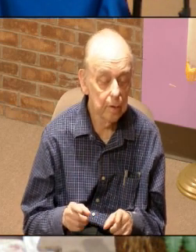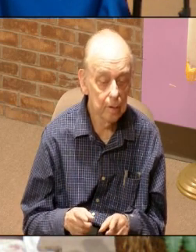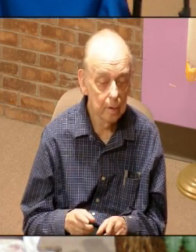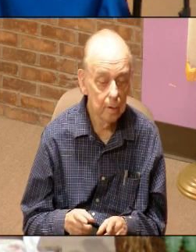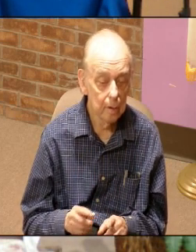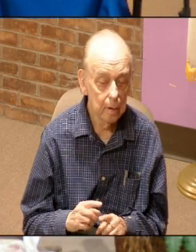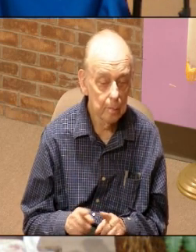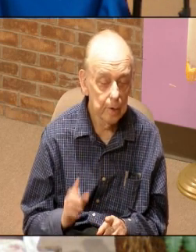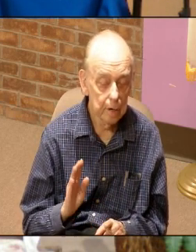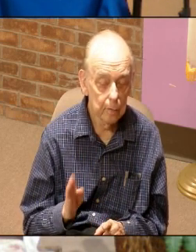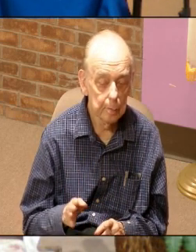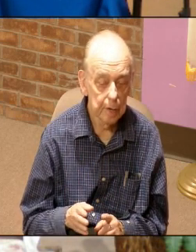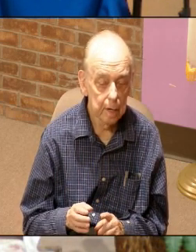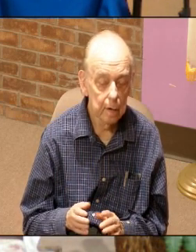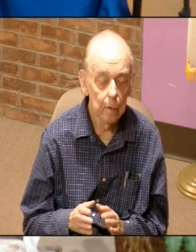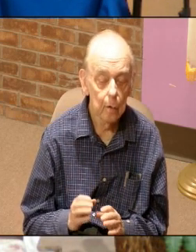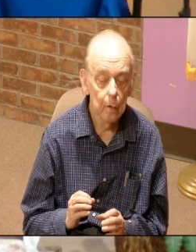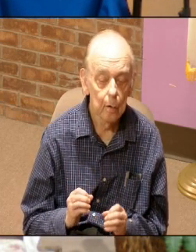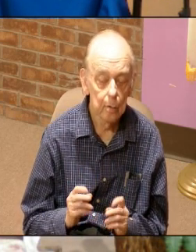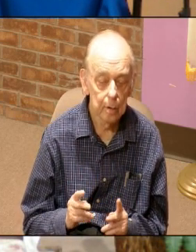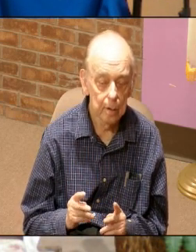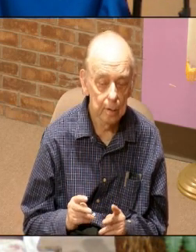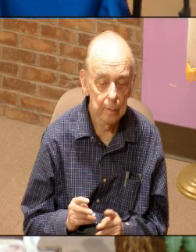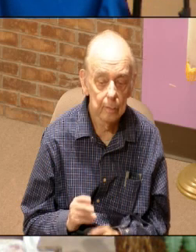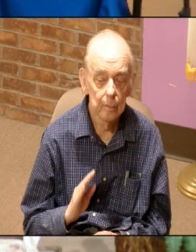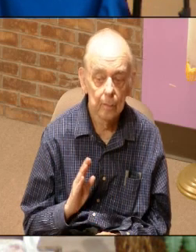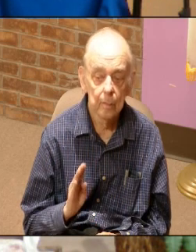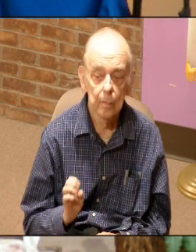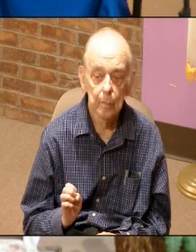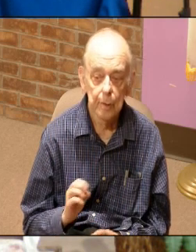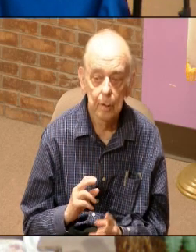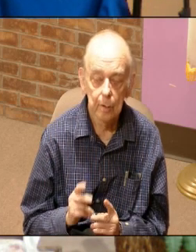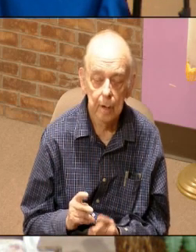but it'll be okay it'll be okay